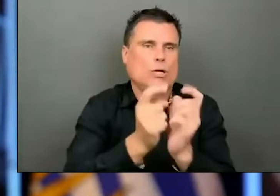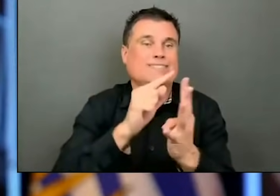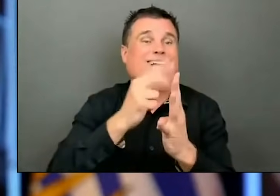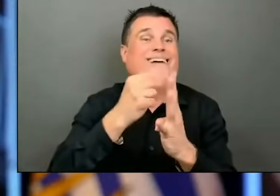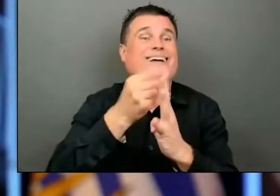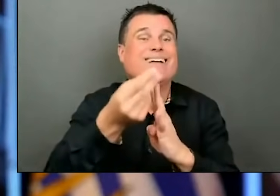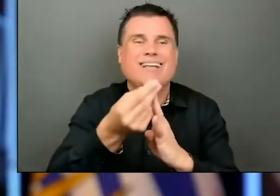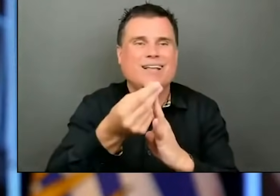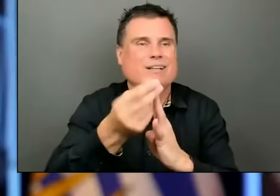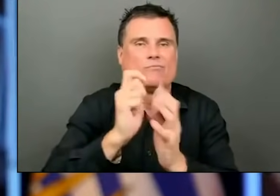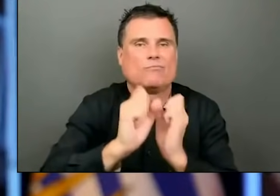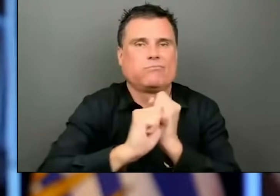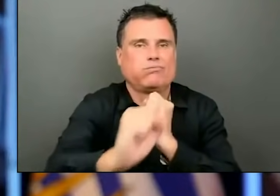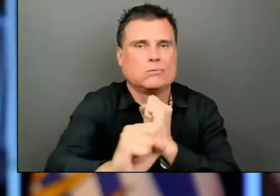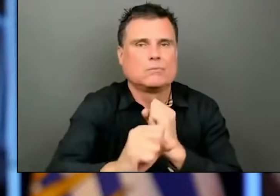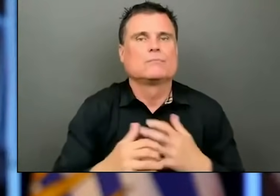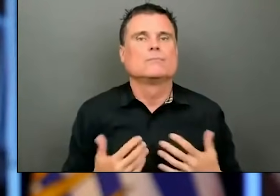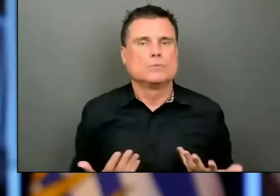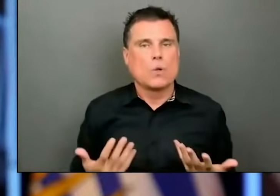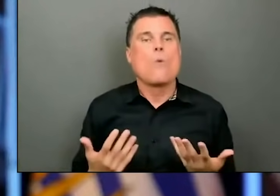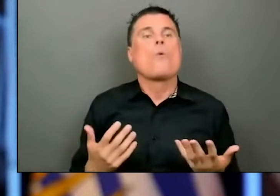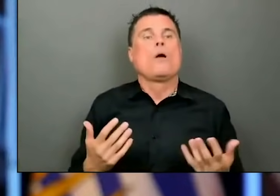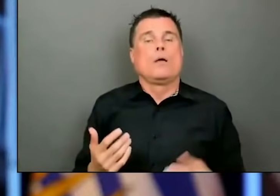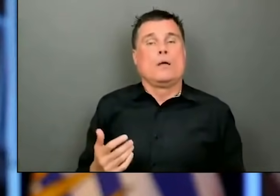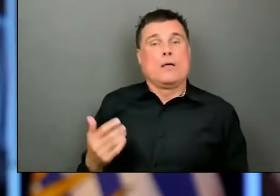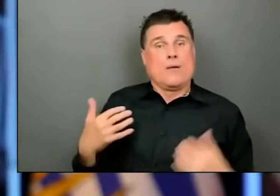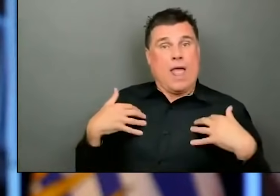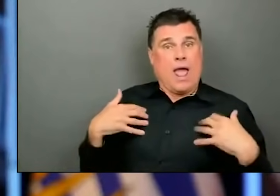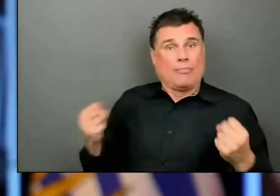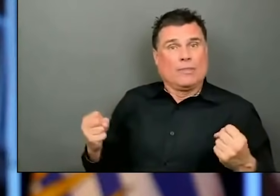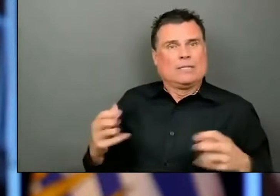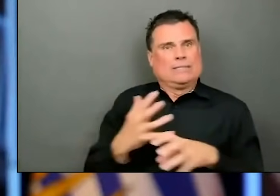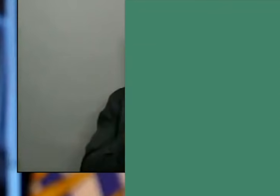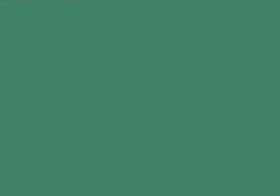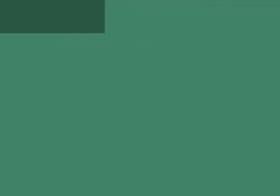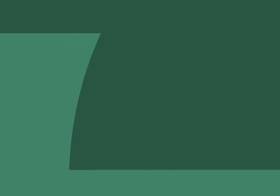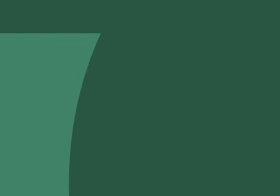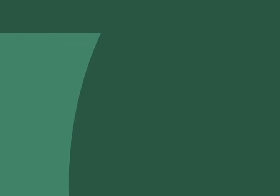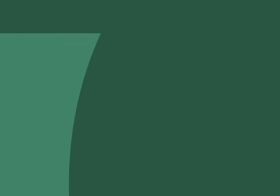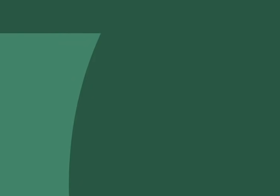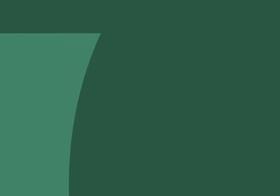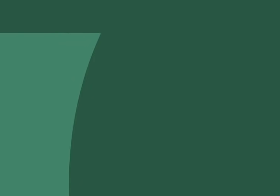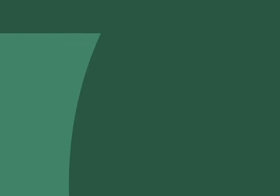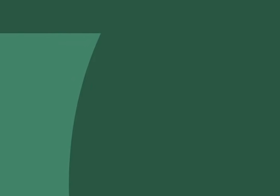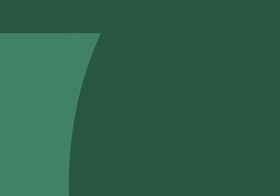that we have the tools in place right now that will safely get us through this next few weeks and months.